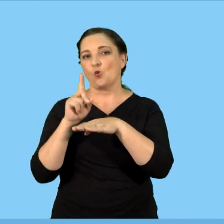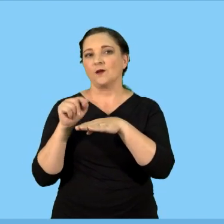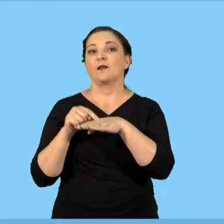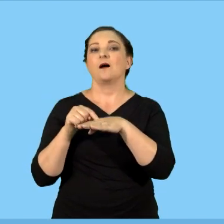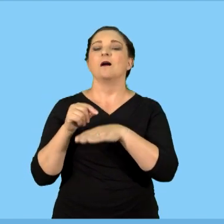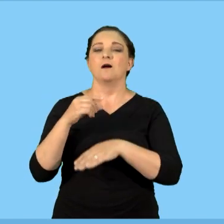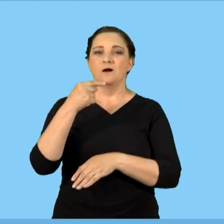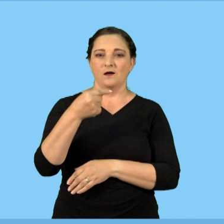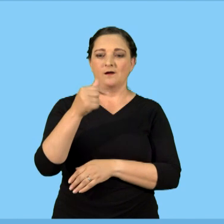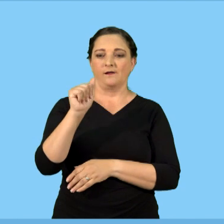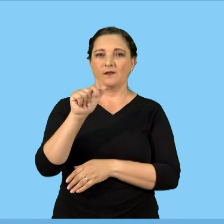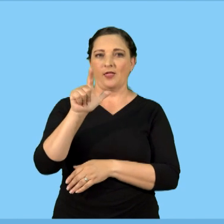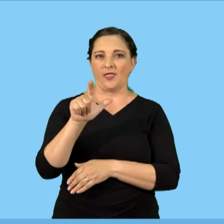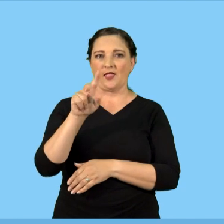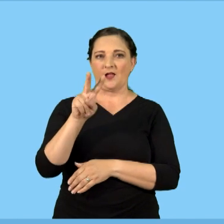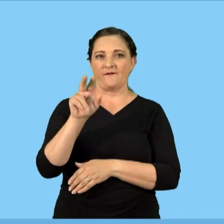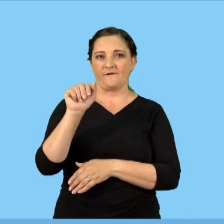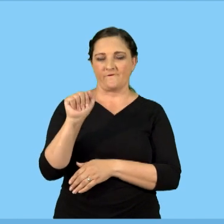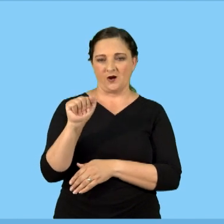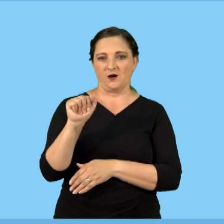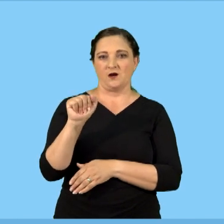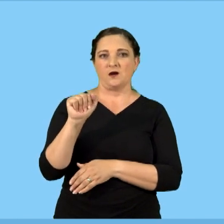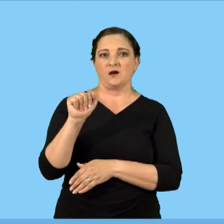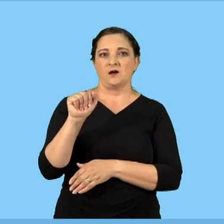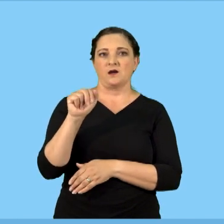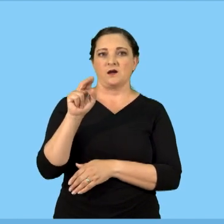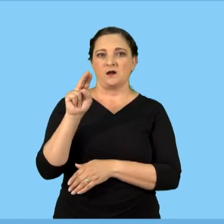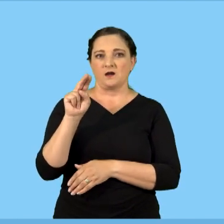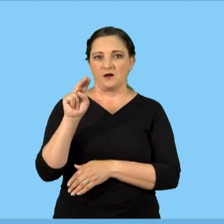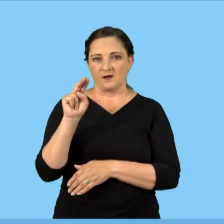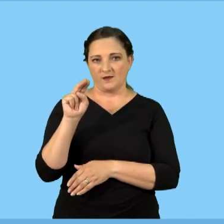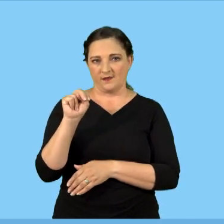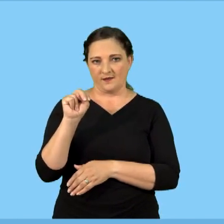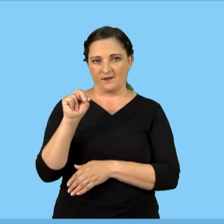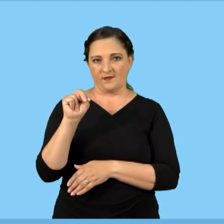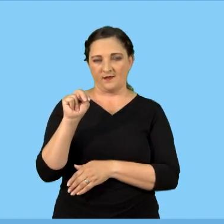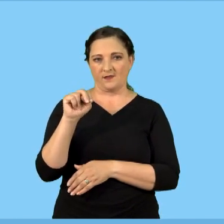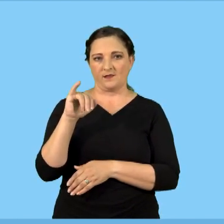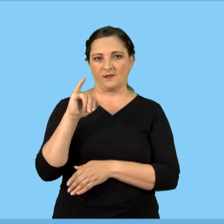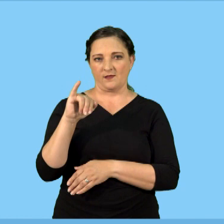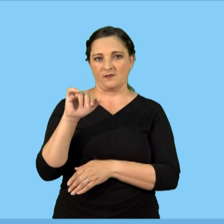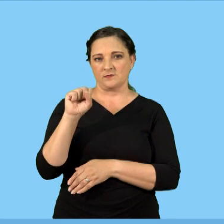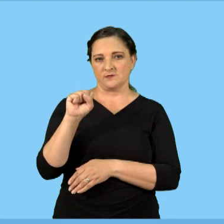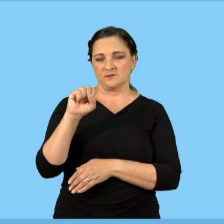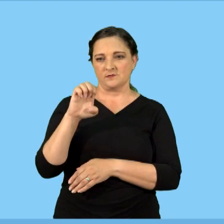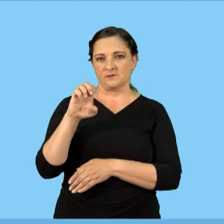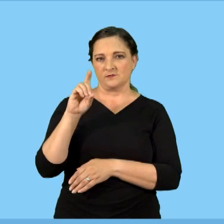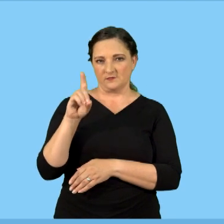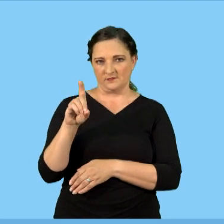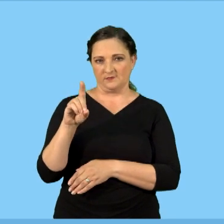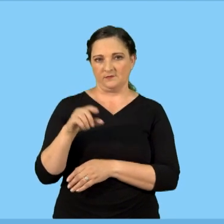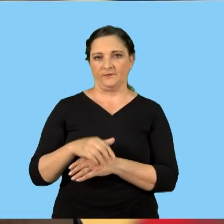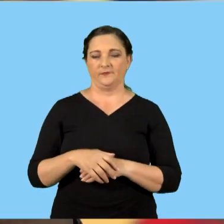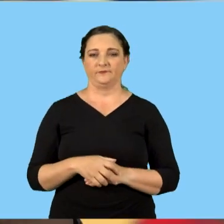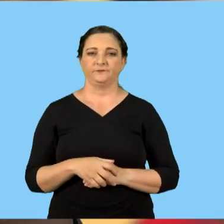So we call that a galvanized metal, because we are using the zinc to galvanize a metal to form